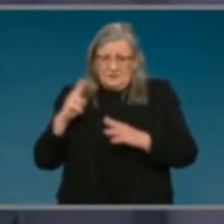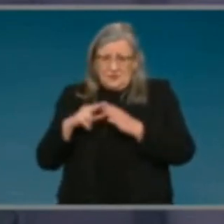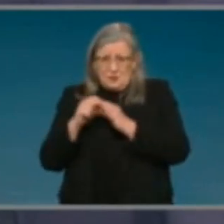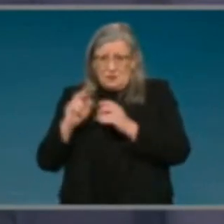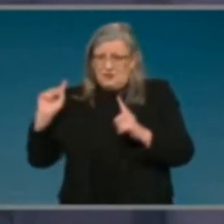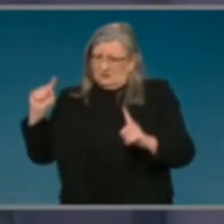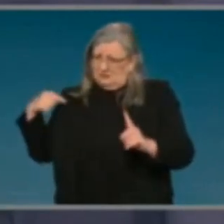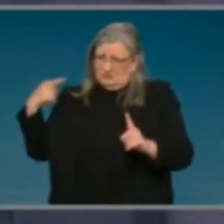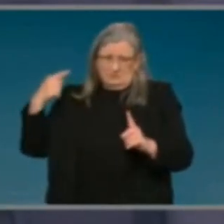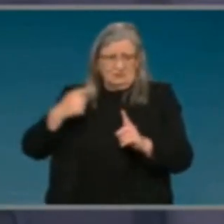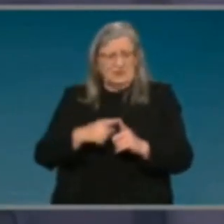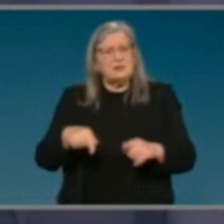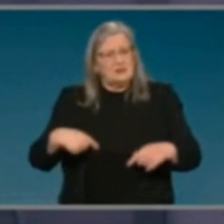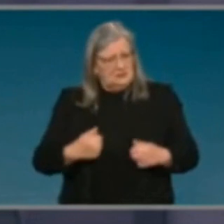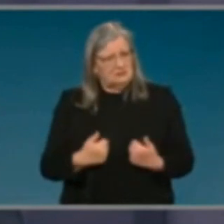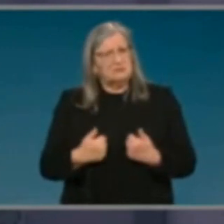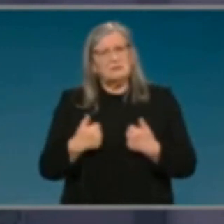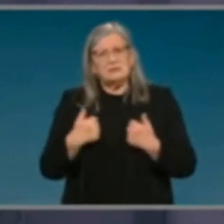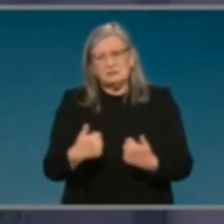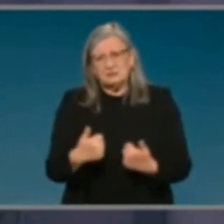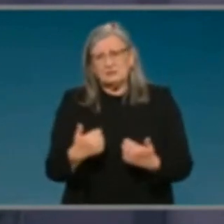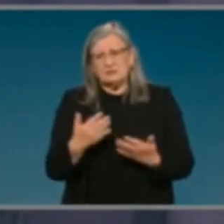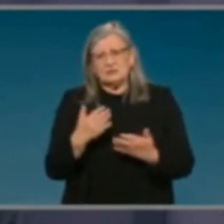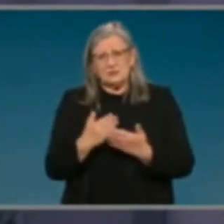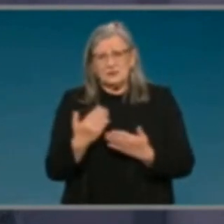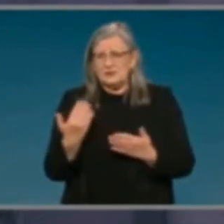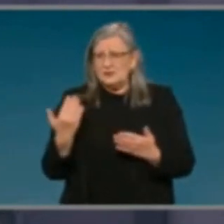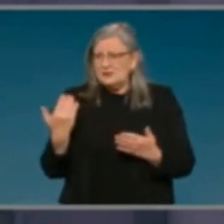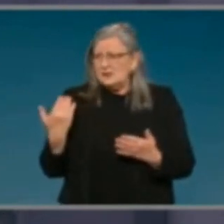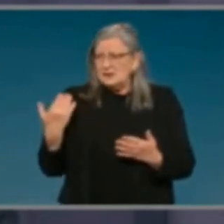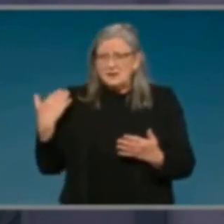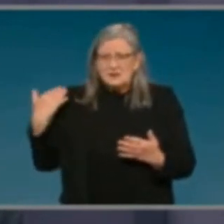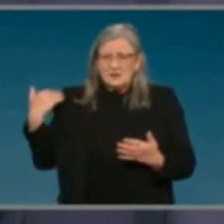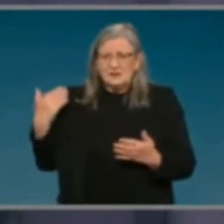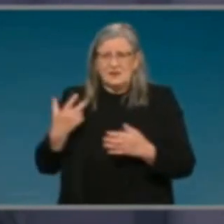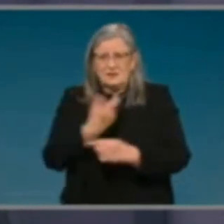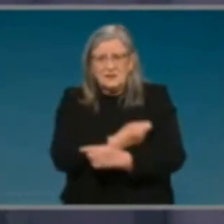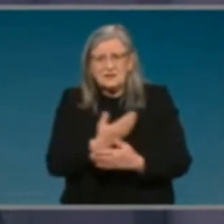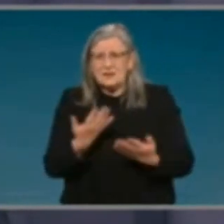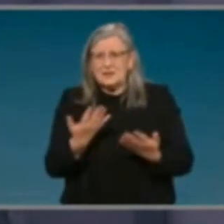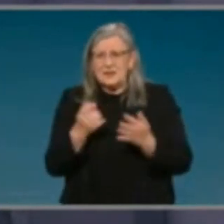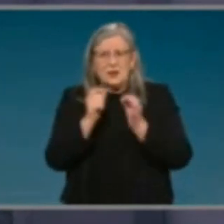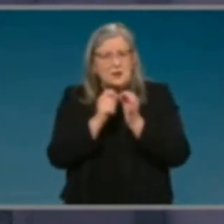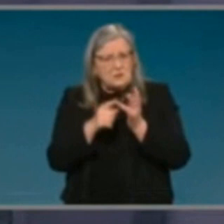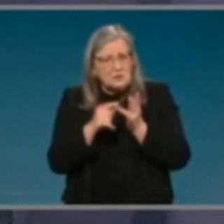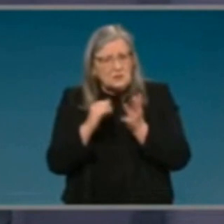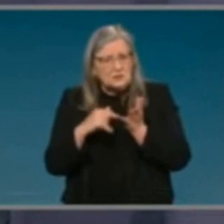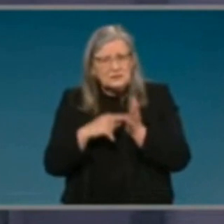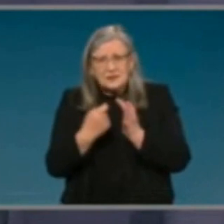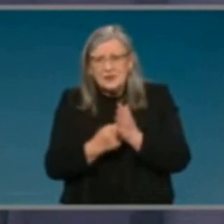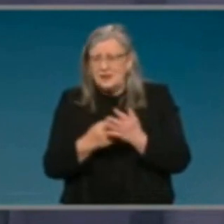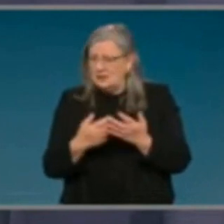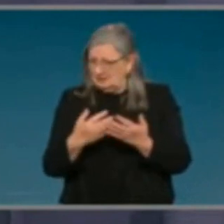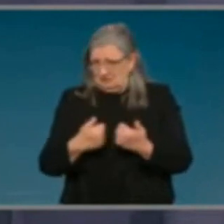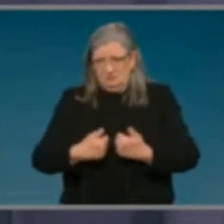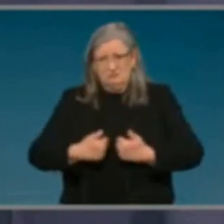most recently vaccinated, and one of the first to commence a whole-of-nation booster program from around the world.